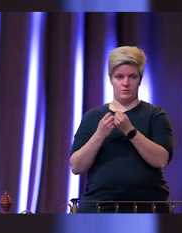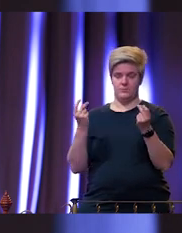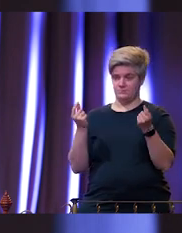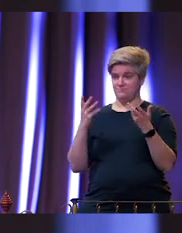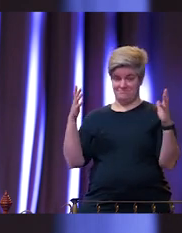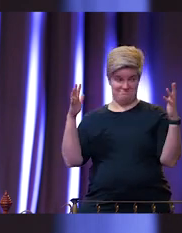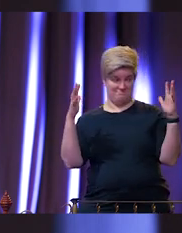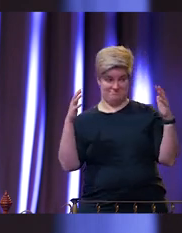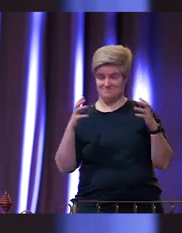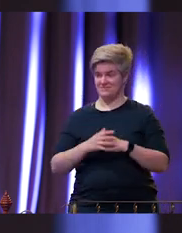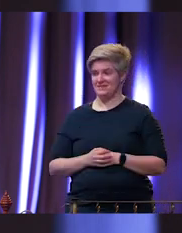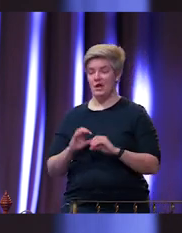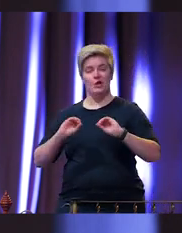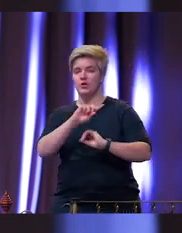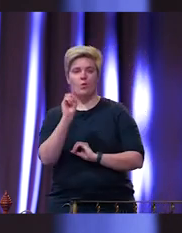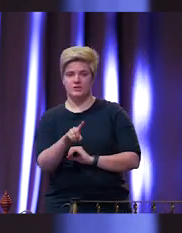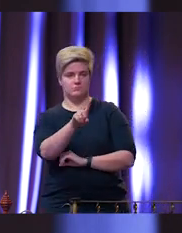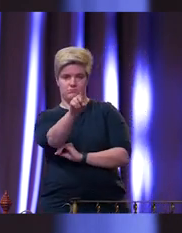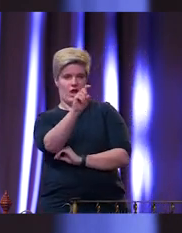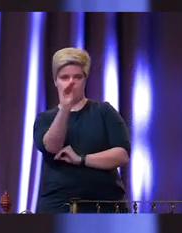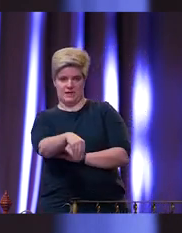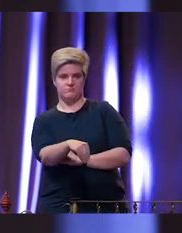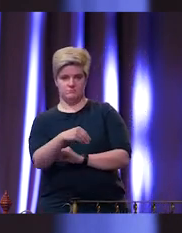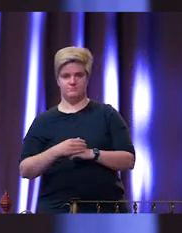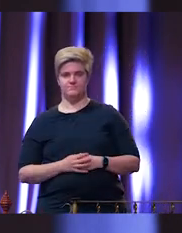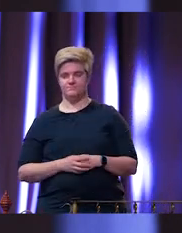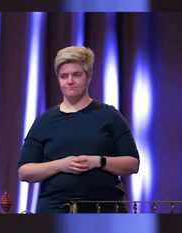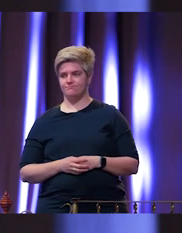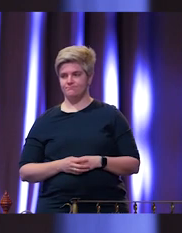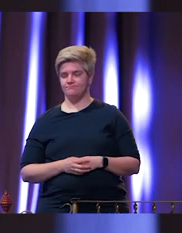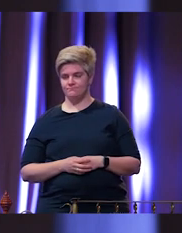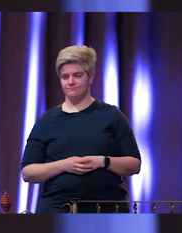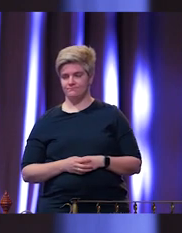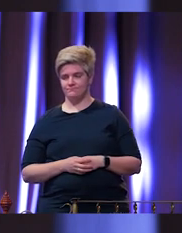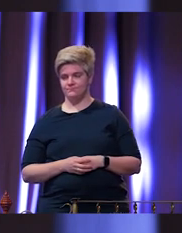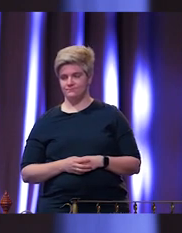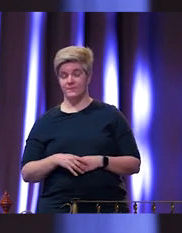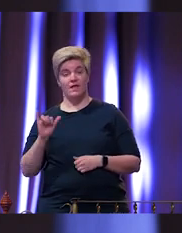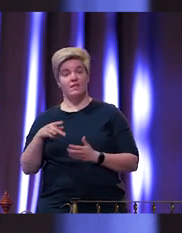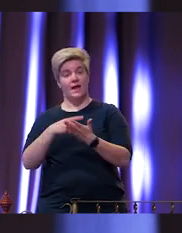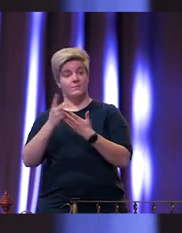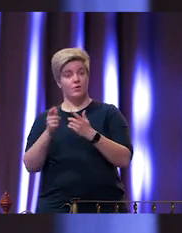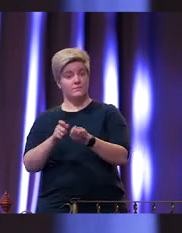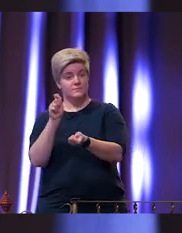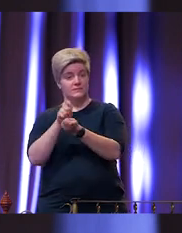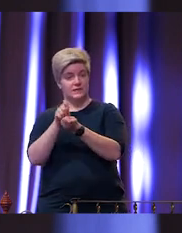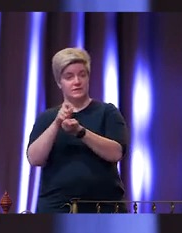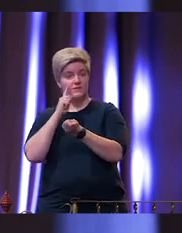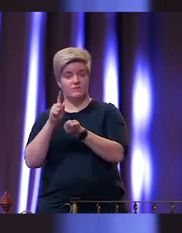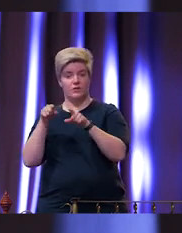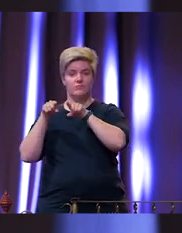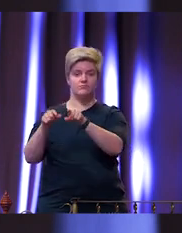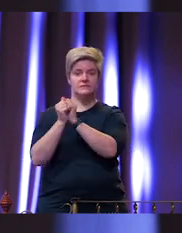about it, right? It's just 100% general operating support. With that program, specifically for the A Road Together art program, there'll